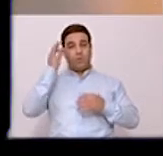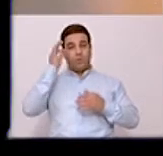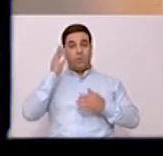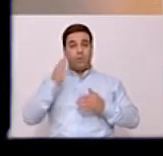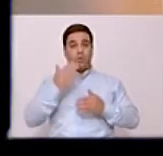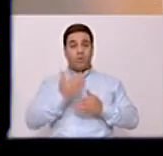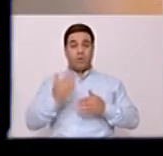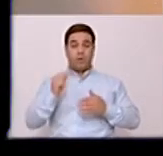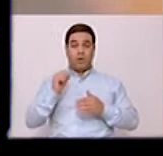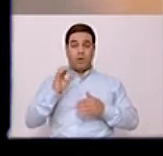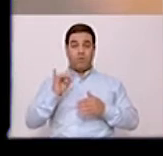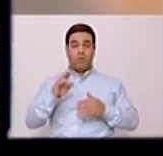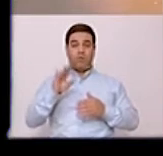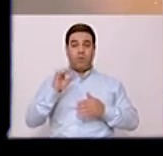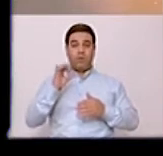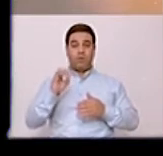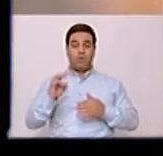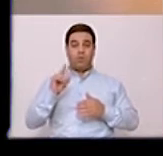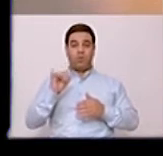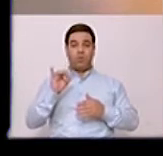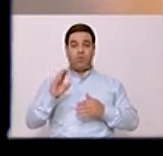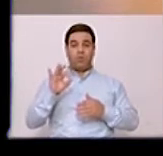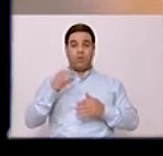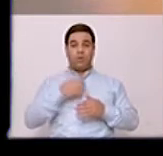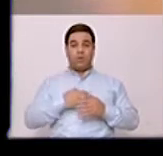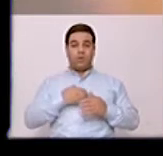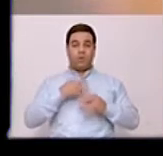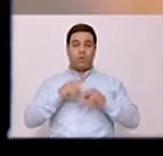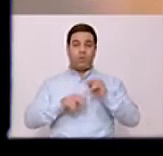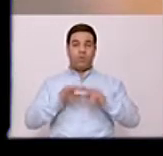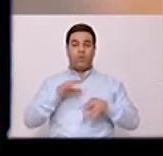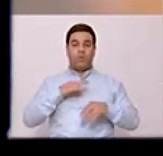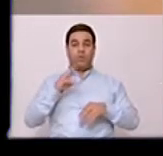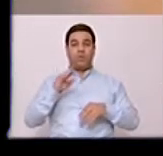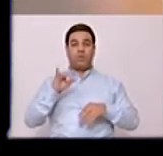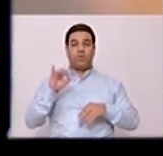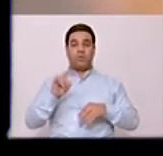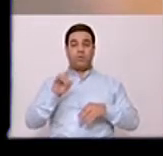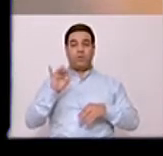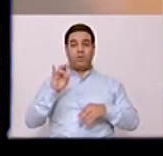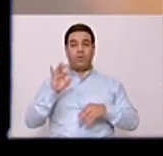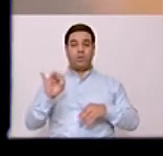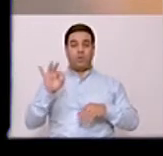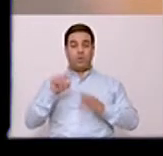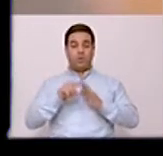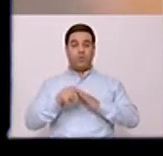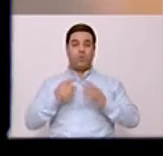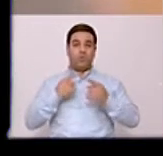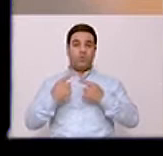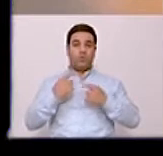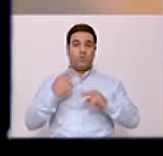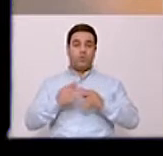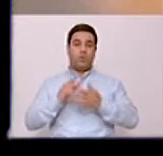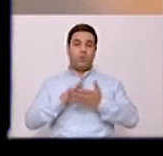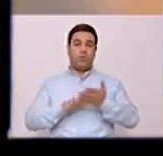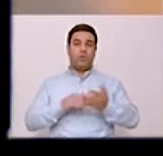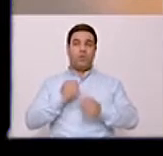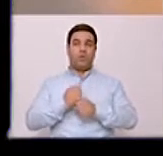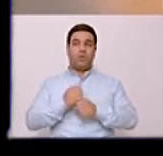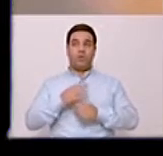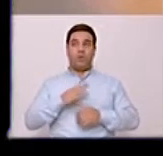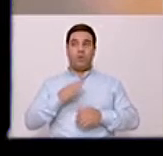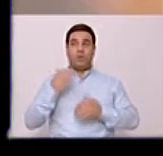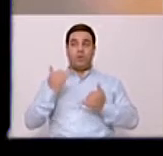bo'lsa, Abulfayzxonning zulm asosida qurilgan tuzumning inqirozi haqida ham suhbatimizni davom ettirgan